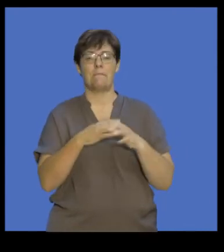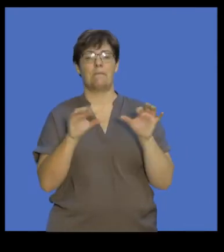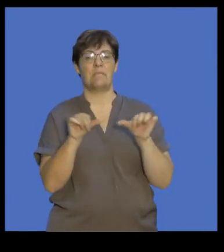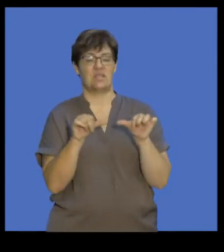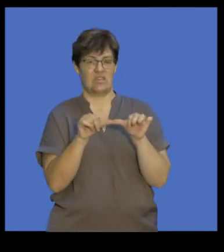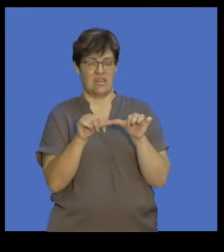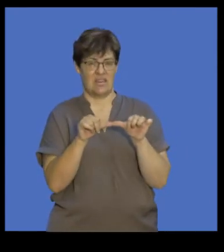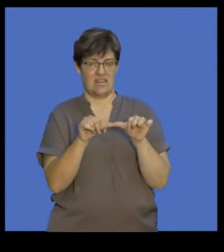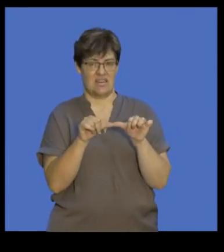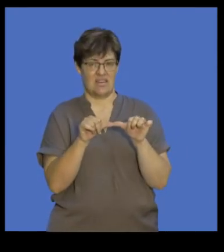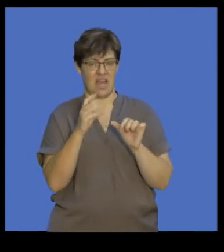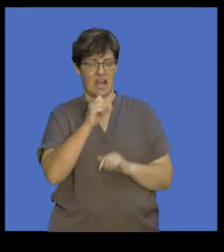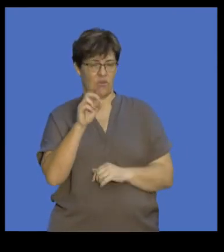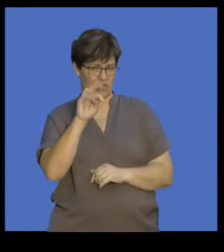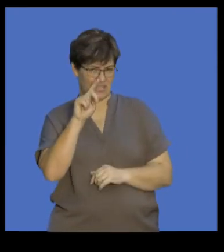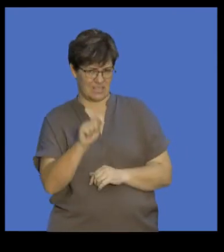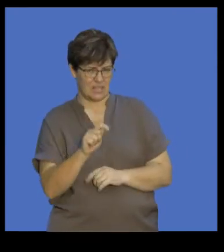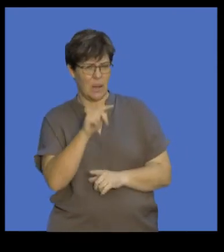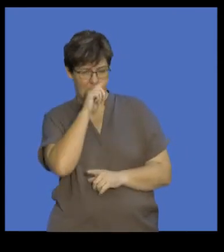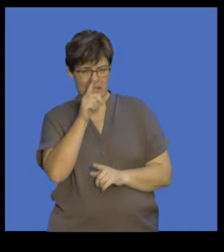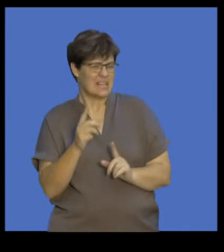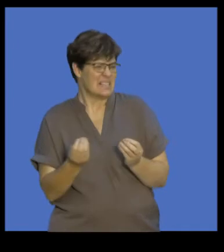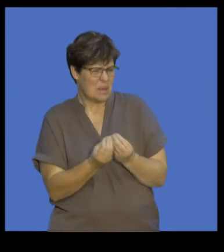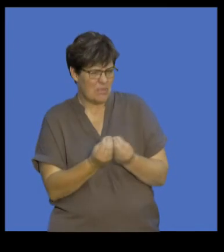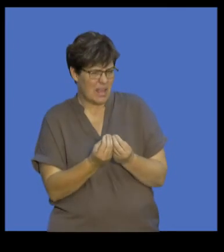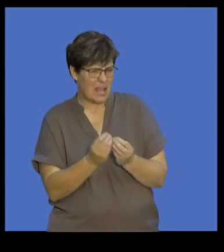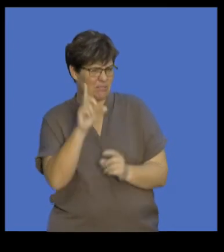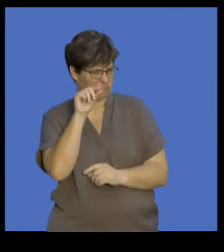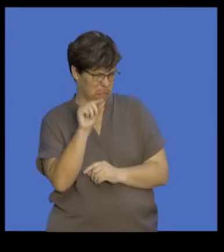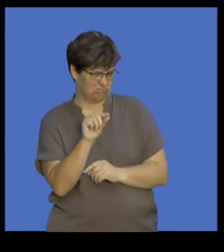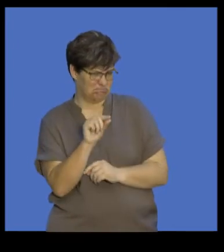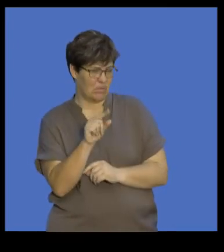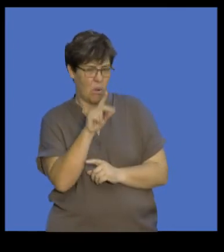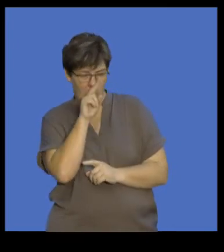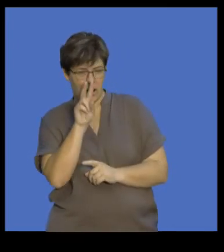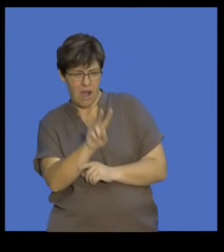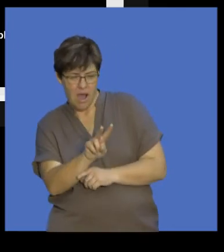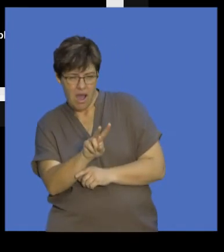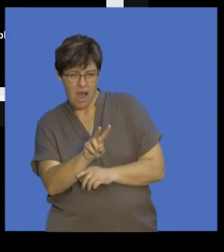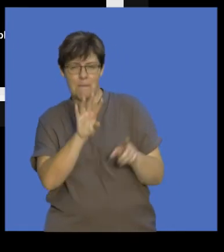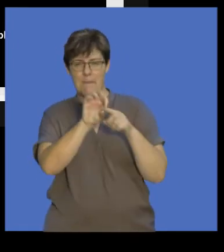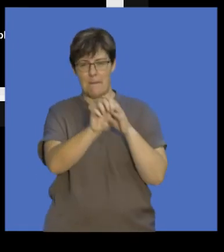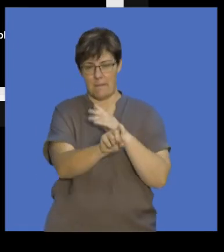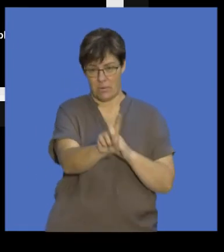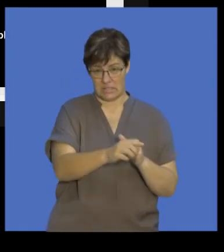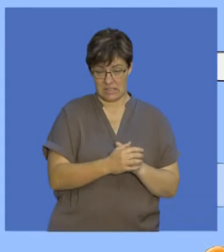measure our current, but there's something again about current that I want us to kind of discover now,